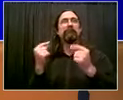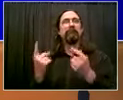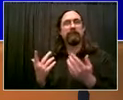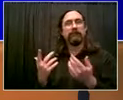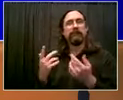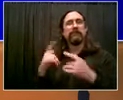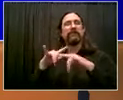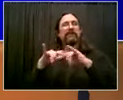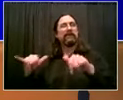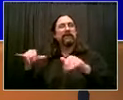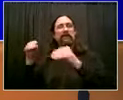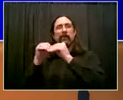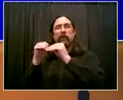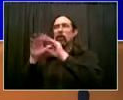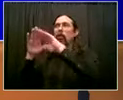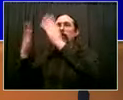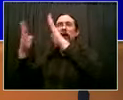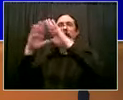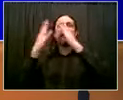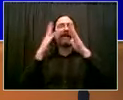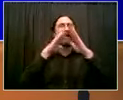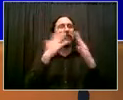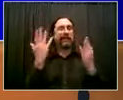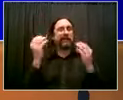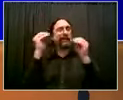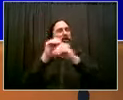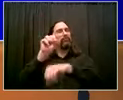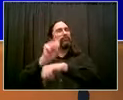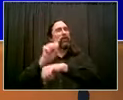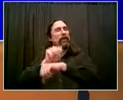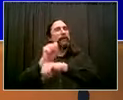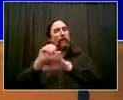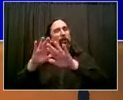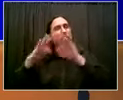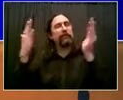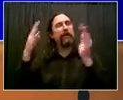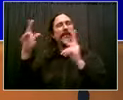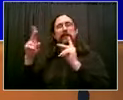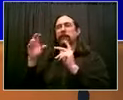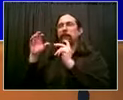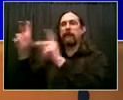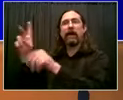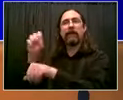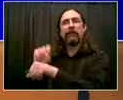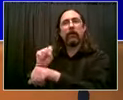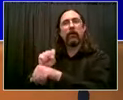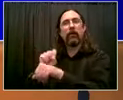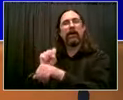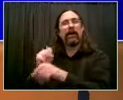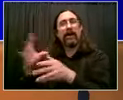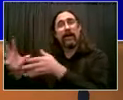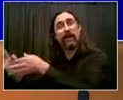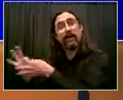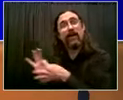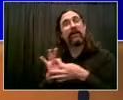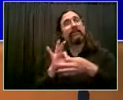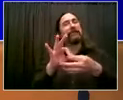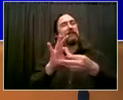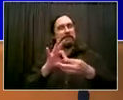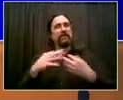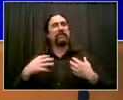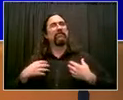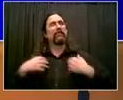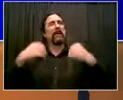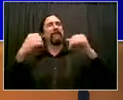I guarantee you more recovery equals less violence. Obviously, fighting back the violence helps the recovery as well. We're going to have to do all of that at